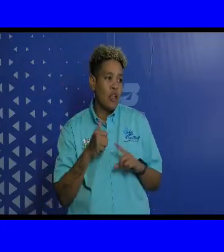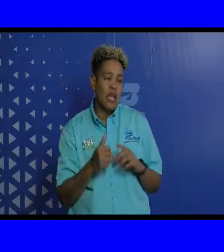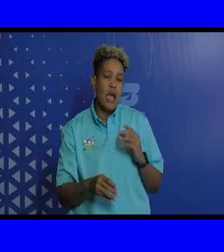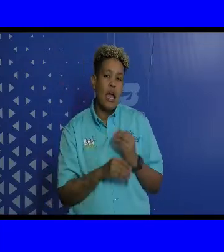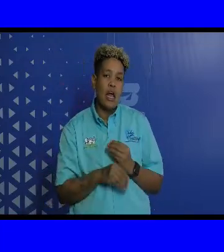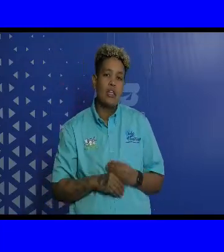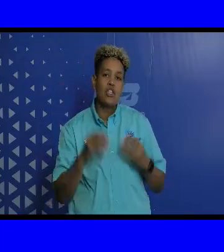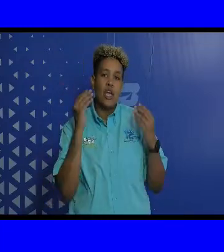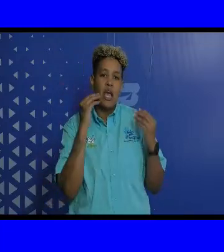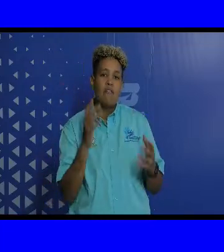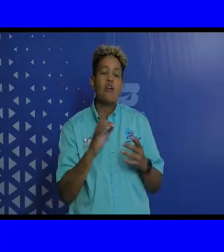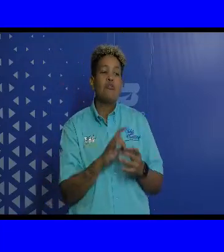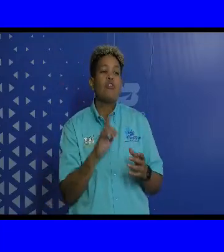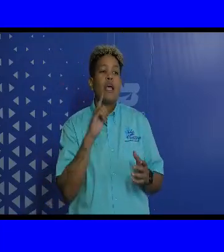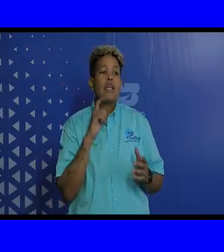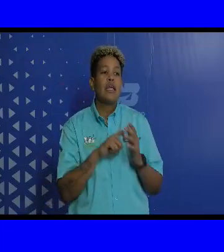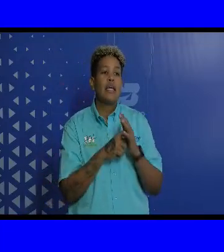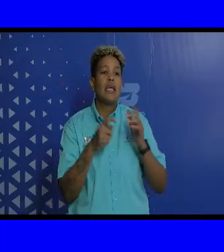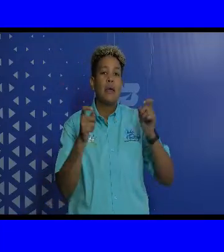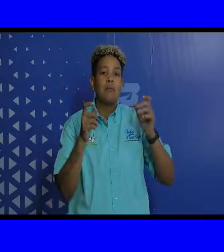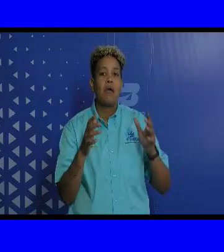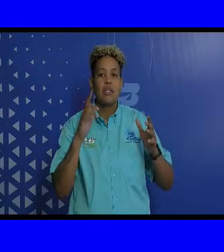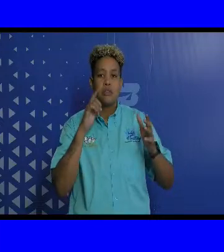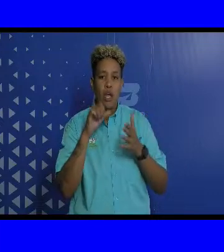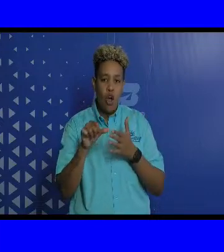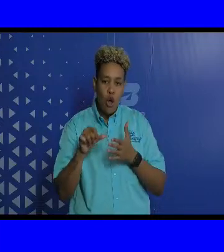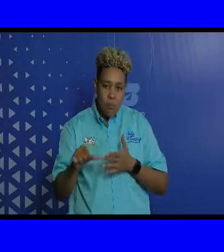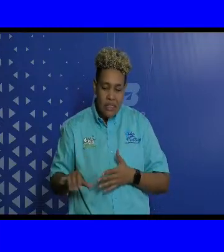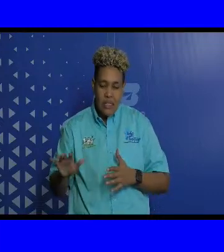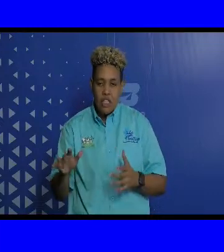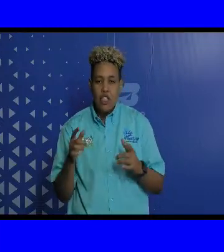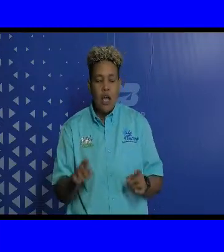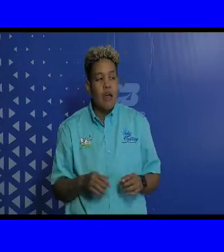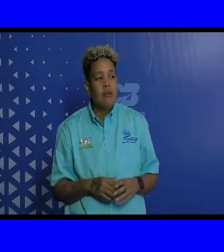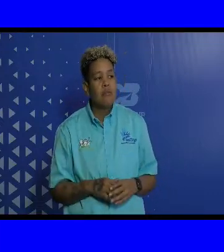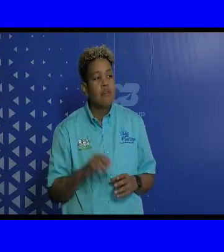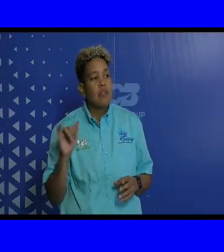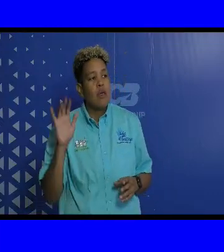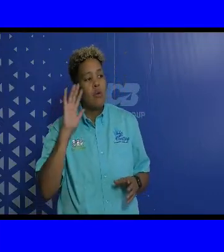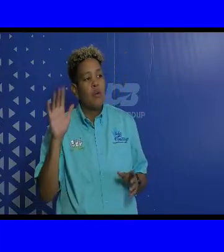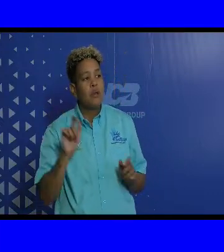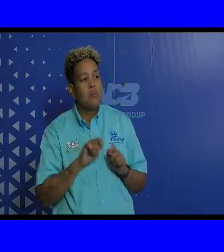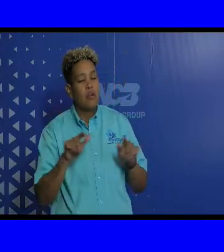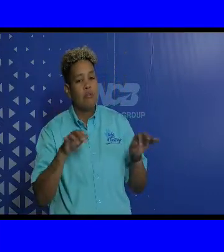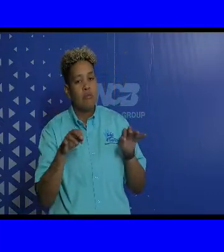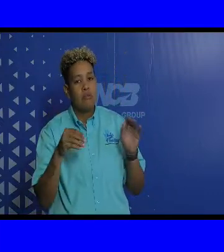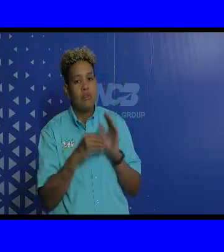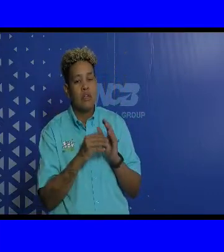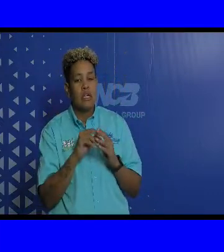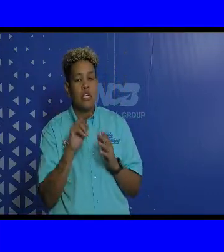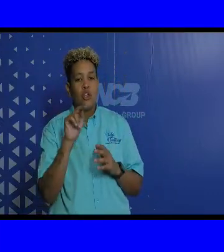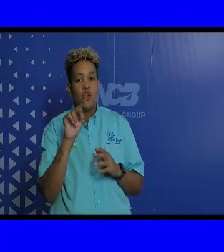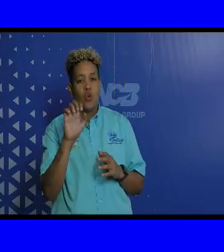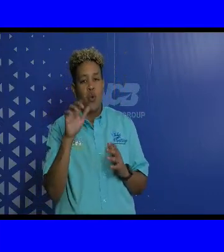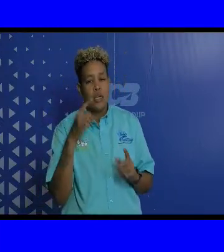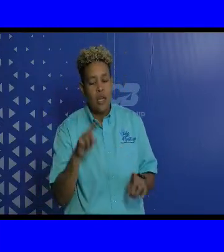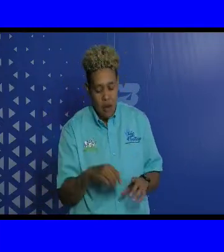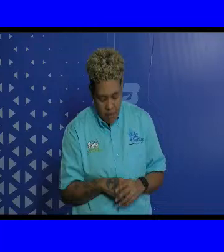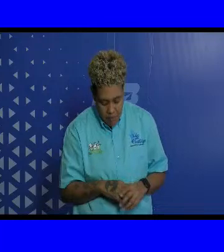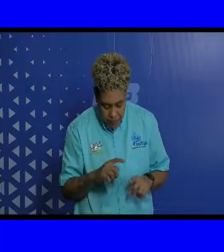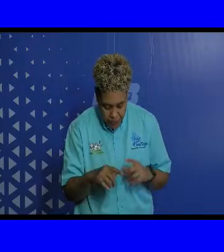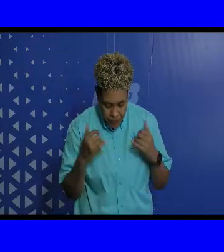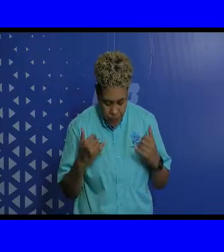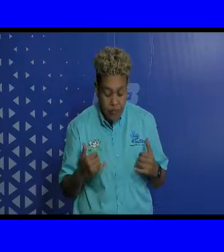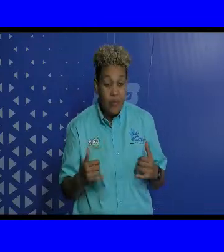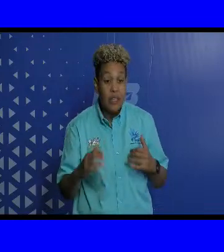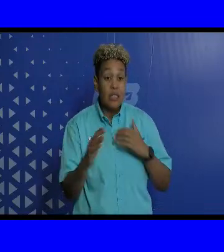additional information in terms of key management compensation. So that will be outlined in the note. But as